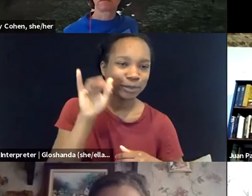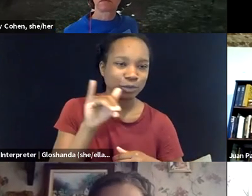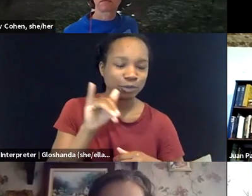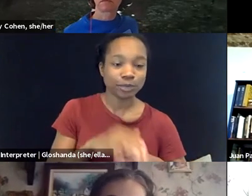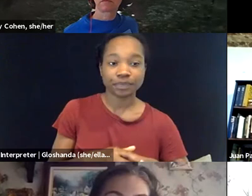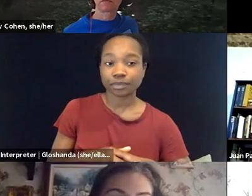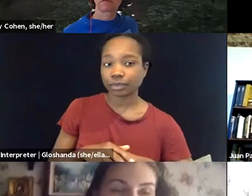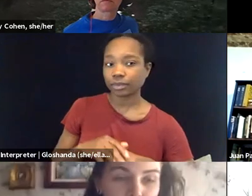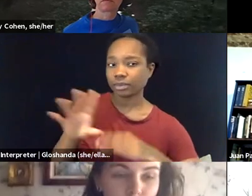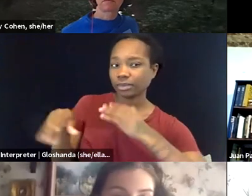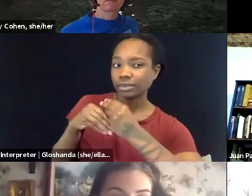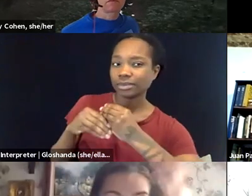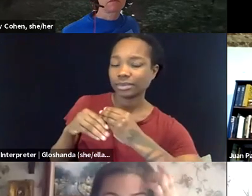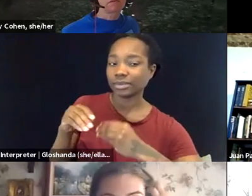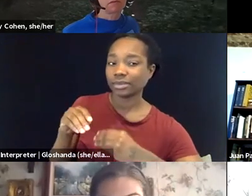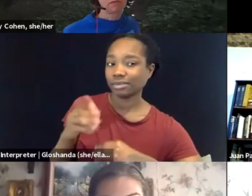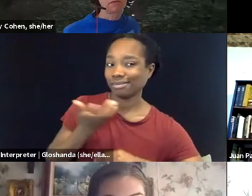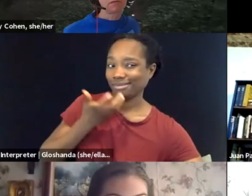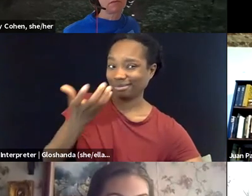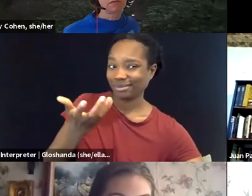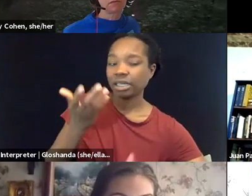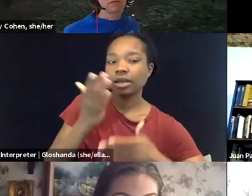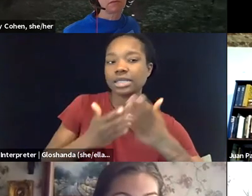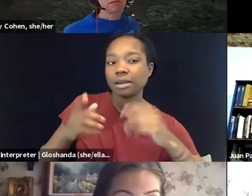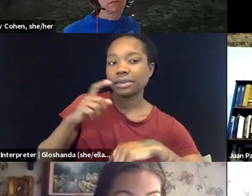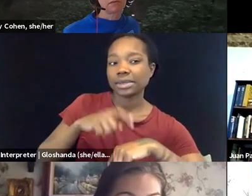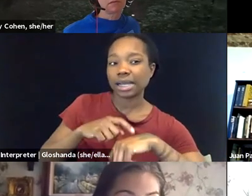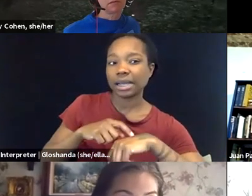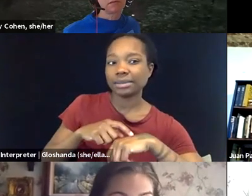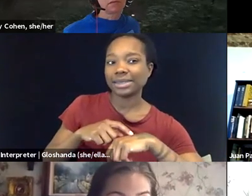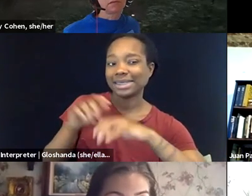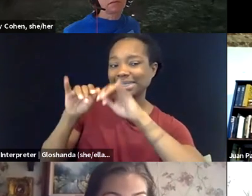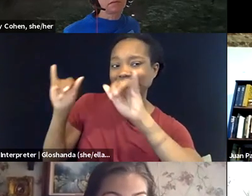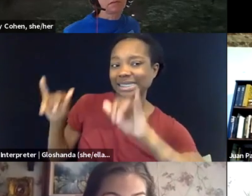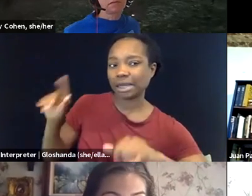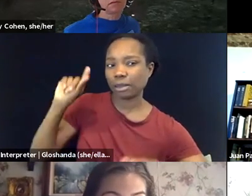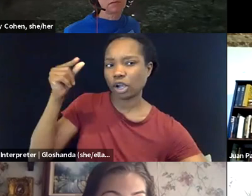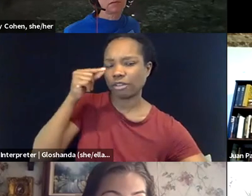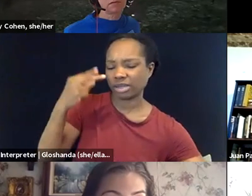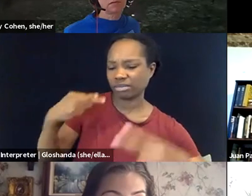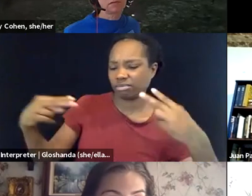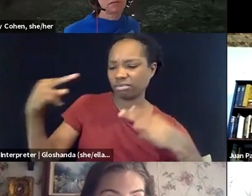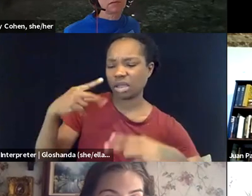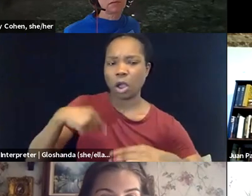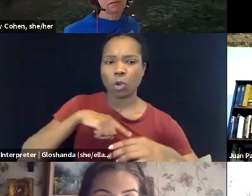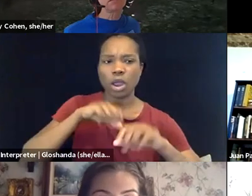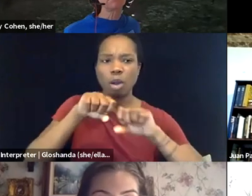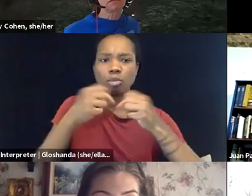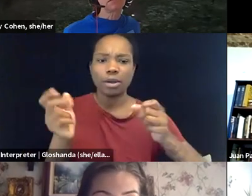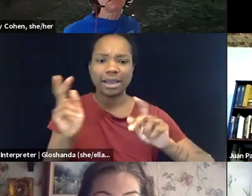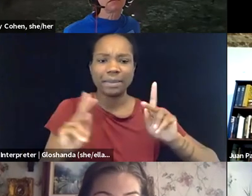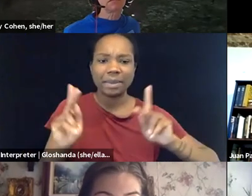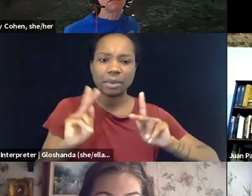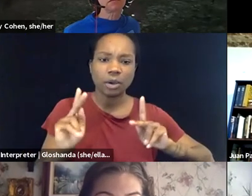you know, that sometimes we are perceived by this system, by this government, as broken people. I want to say and lift